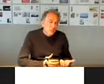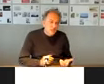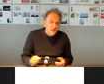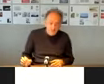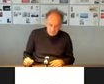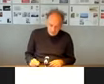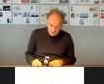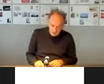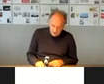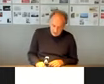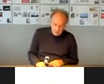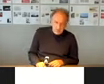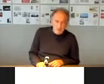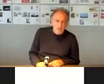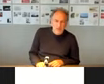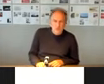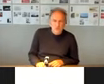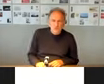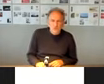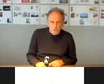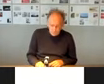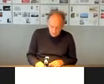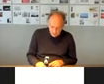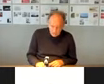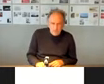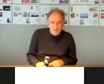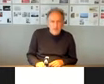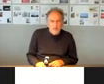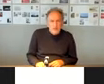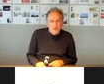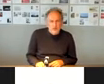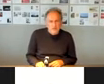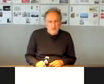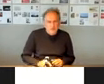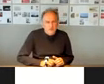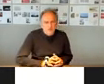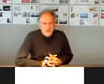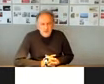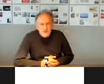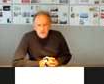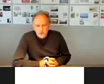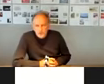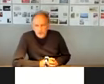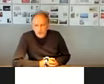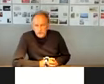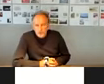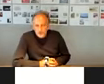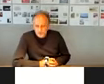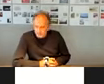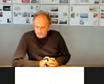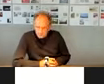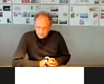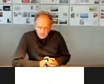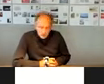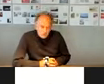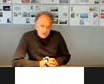monotony of if residential housing. So it makes a more impactful statement. So I'm going to end with